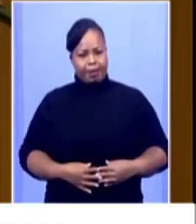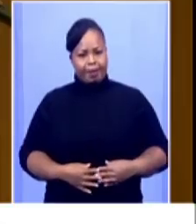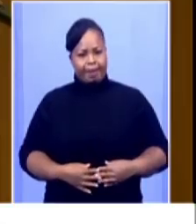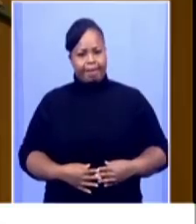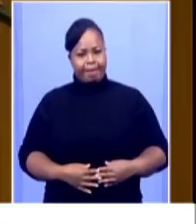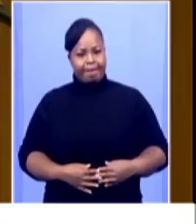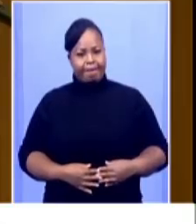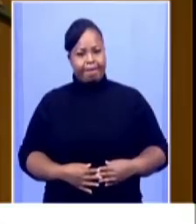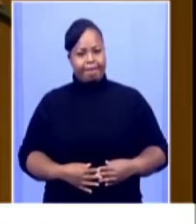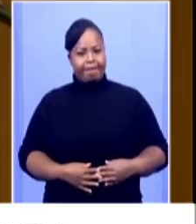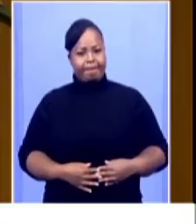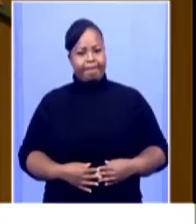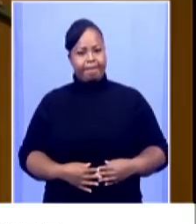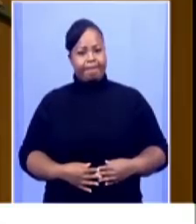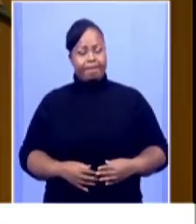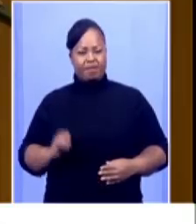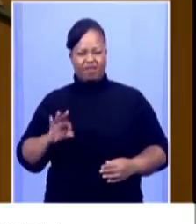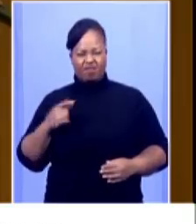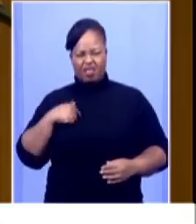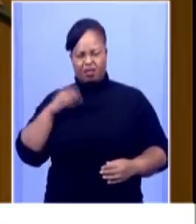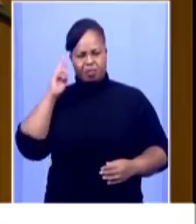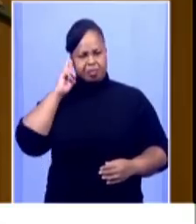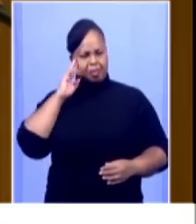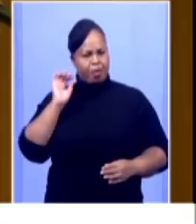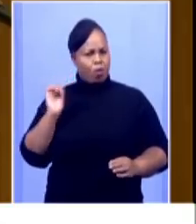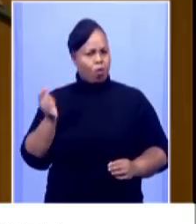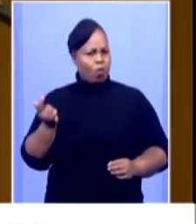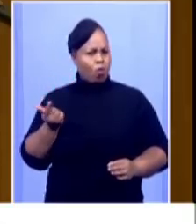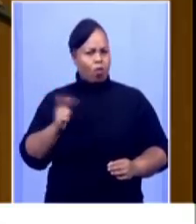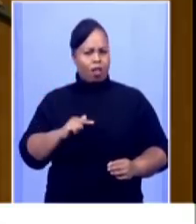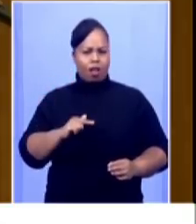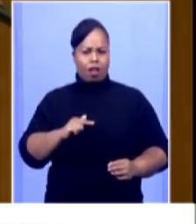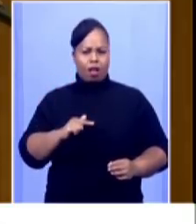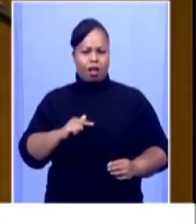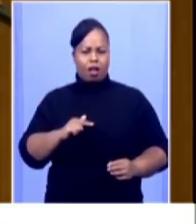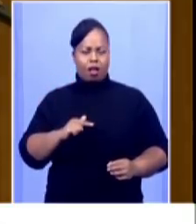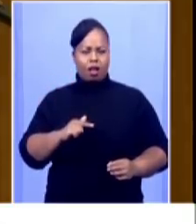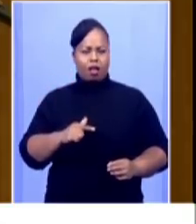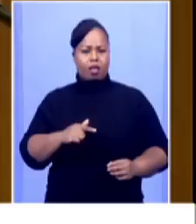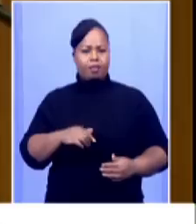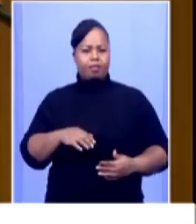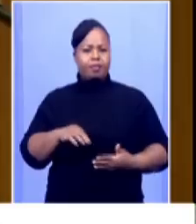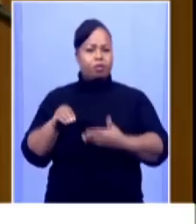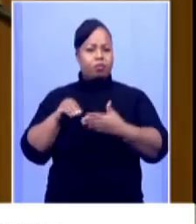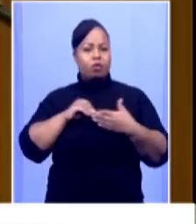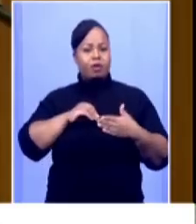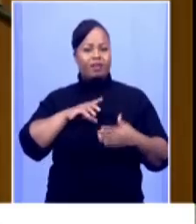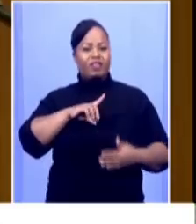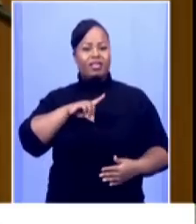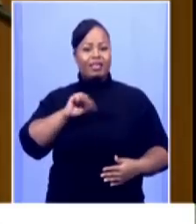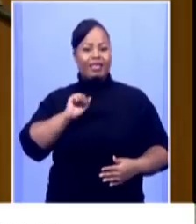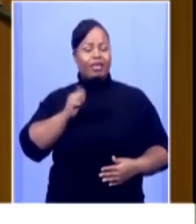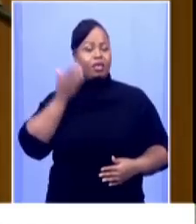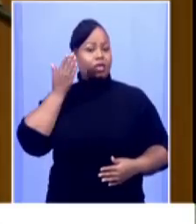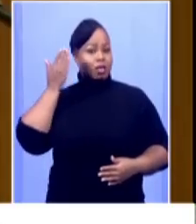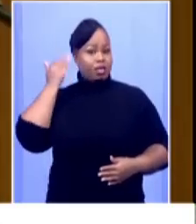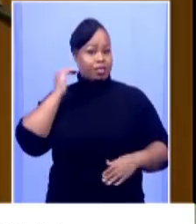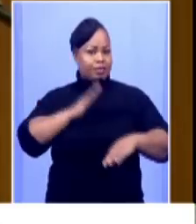which if I remember correctly, was brought by the DA at the time.